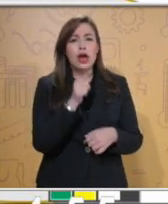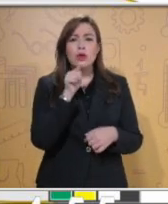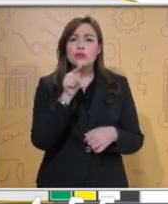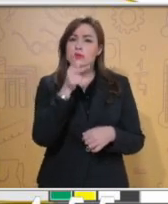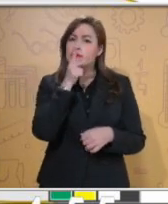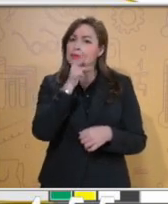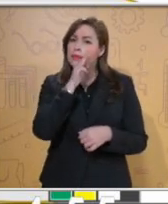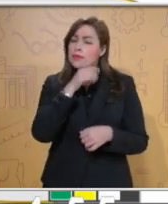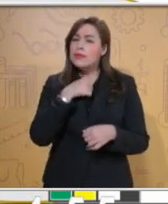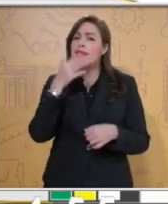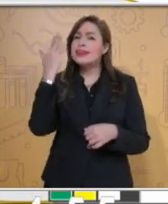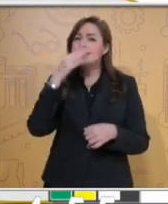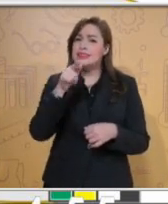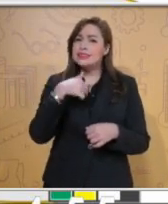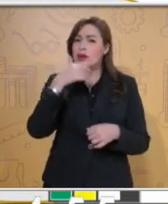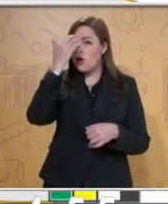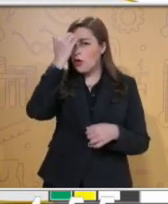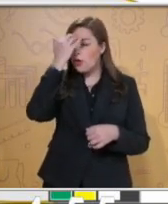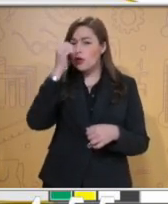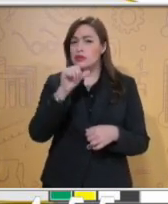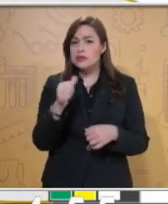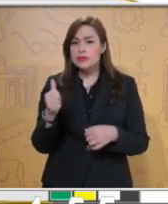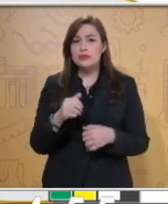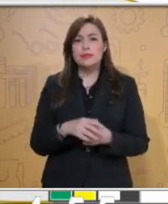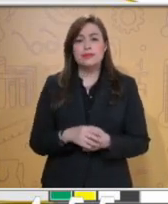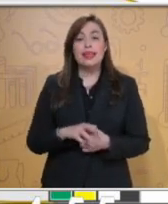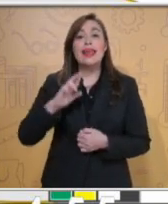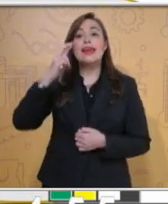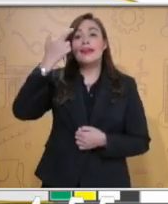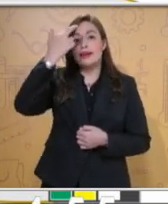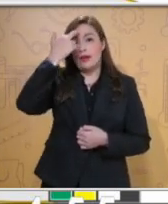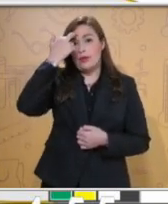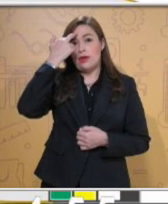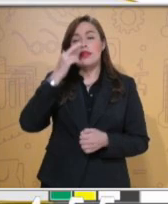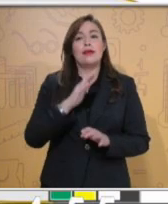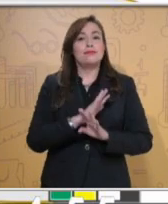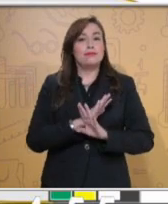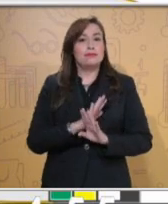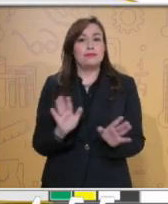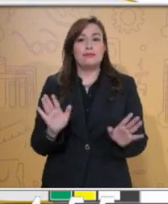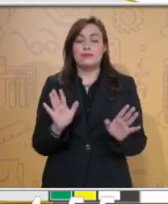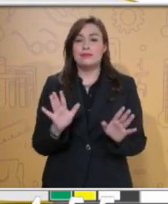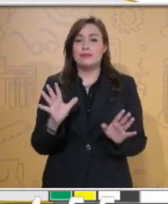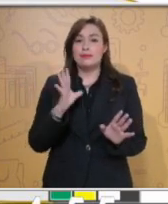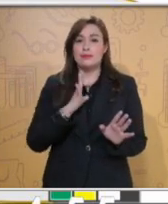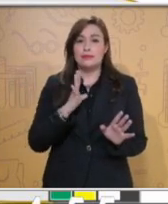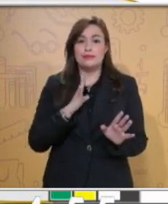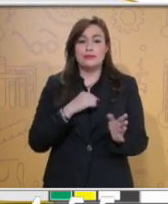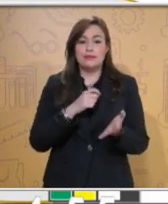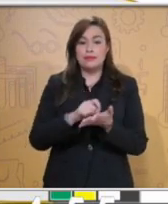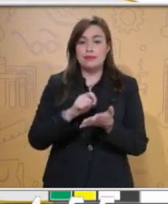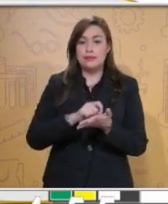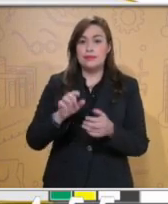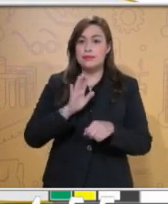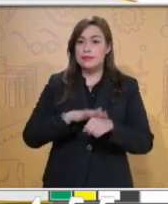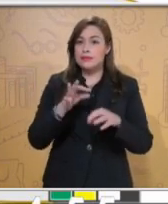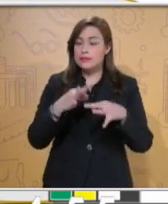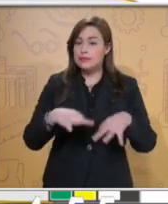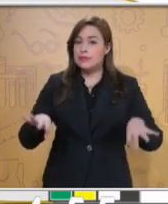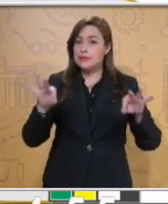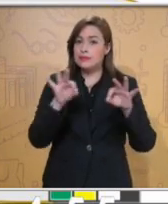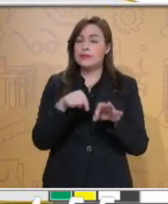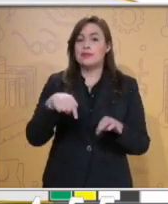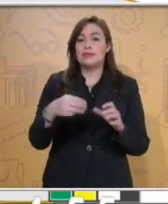other social values do you know. Remember, just write the most important about the class. If